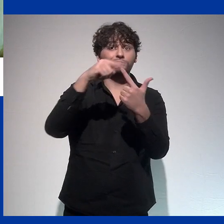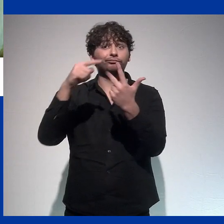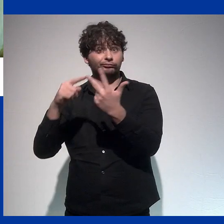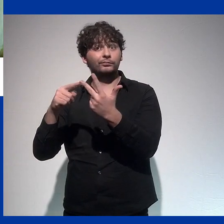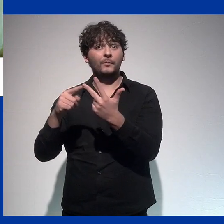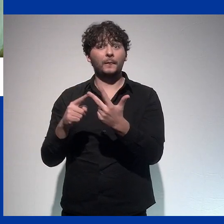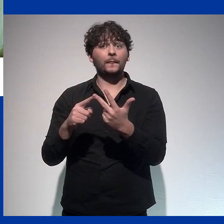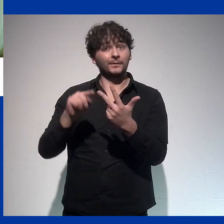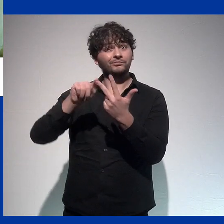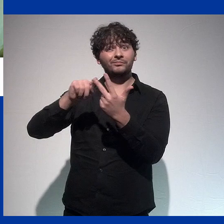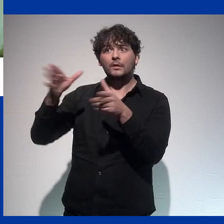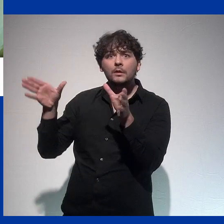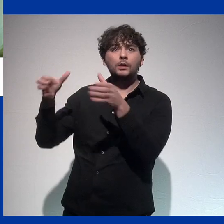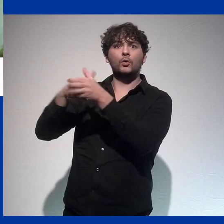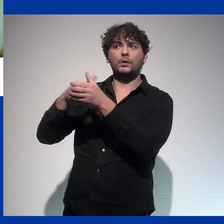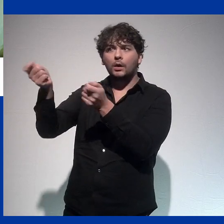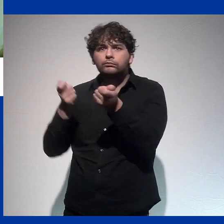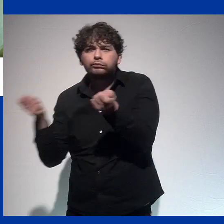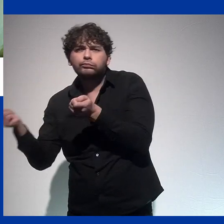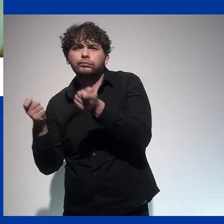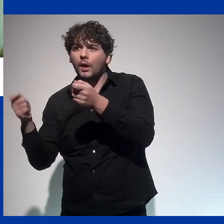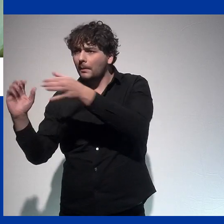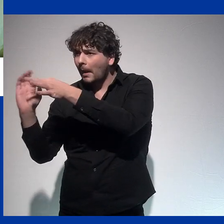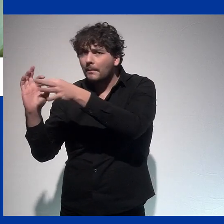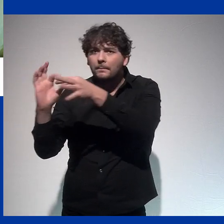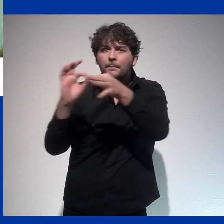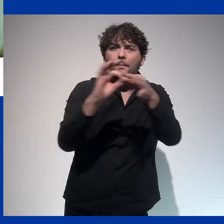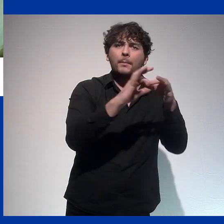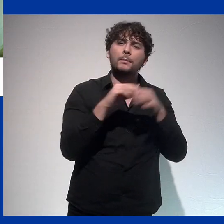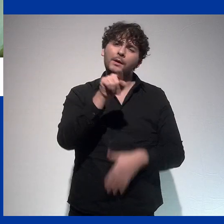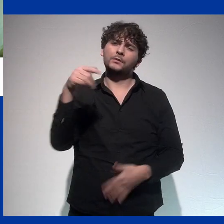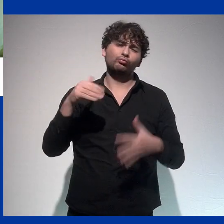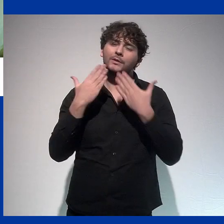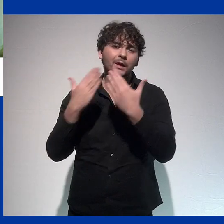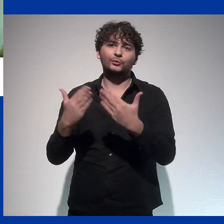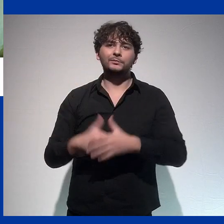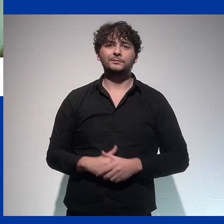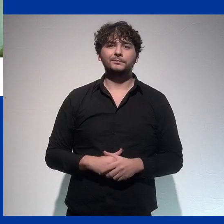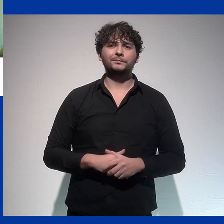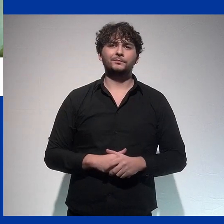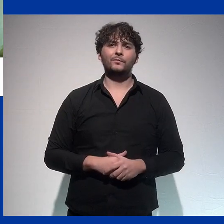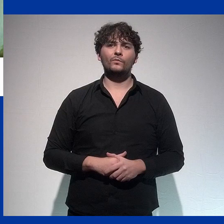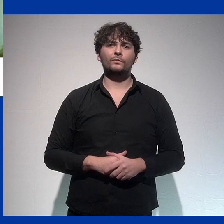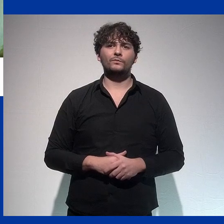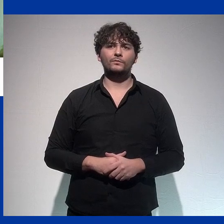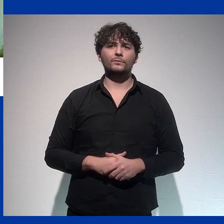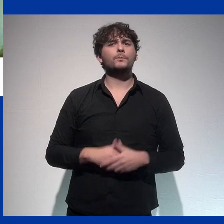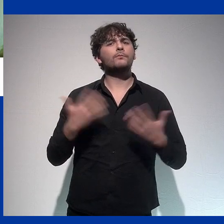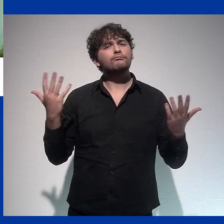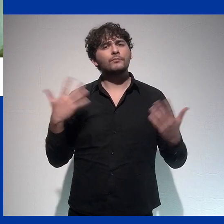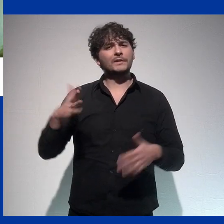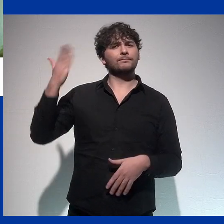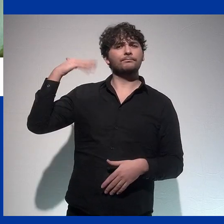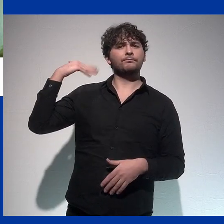Thanks to Youth Wiki, we already had an alliance with 15 researchers, and this convention allowed us to create, for